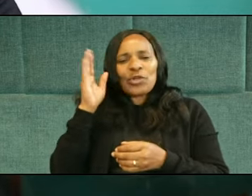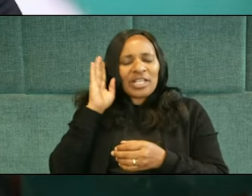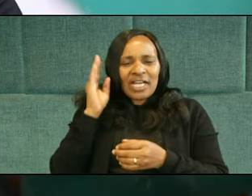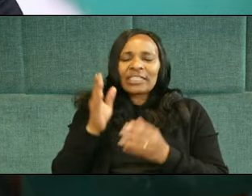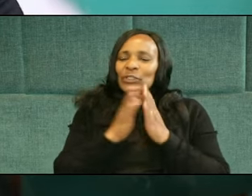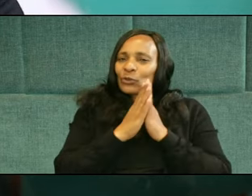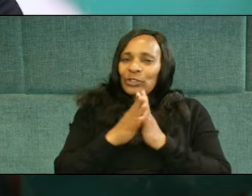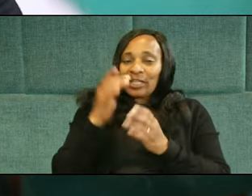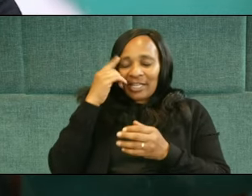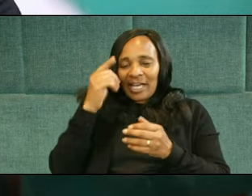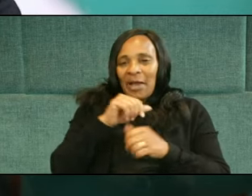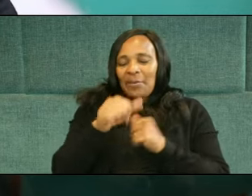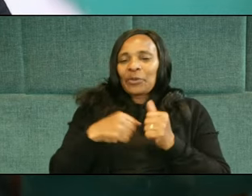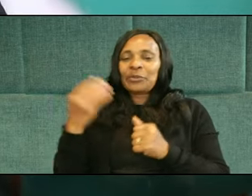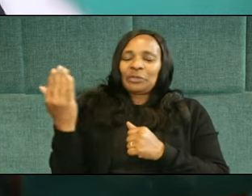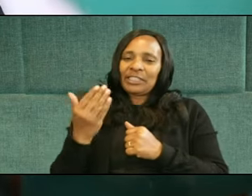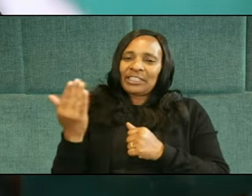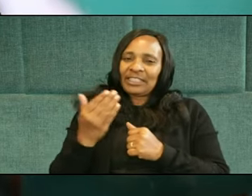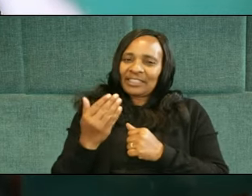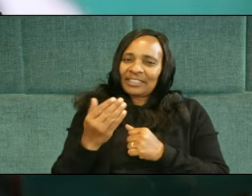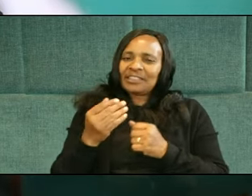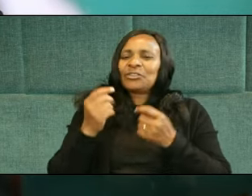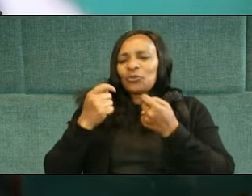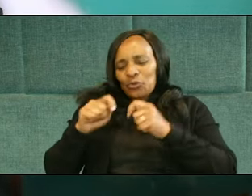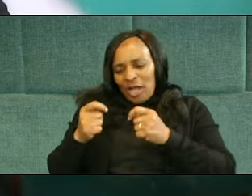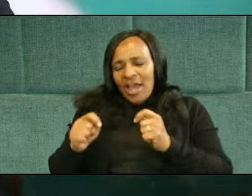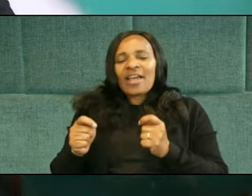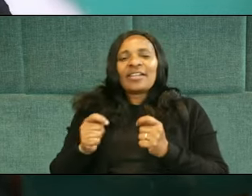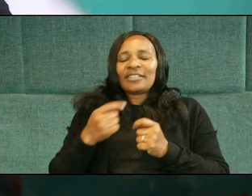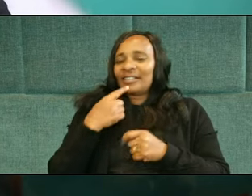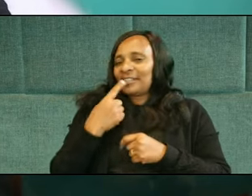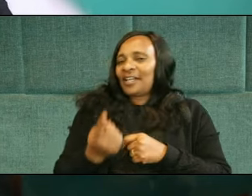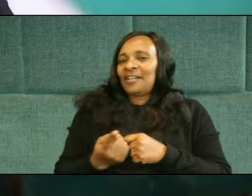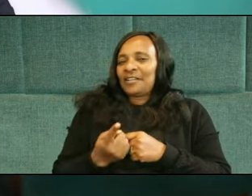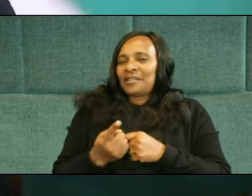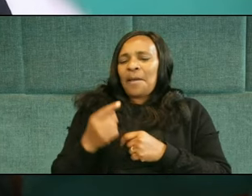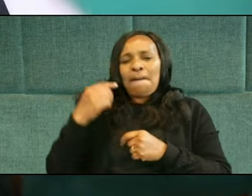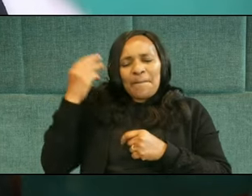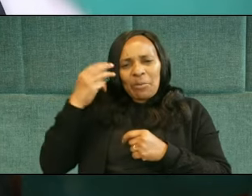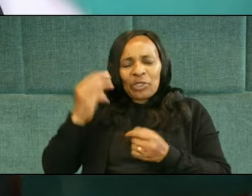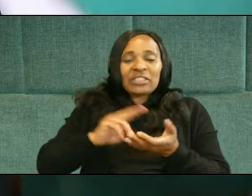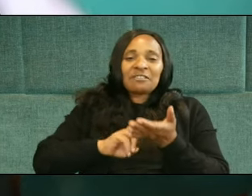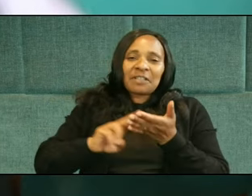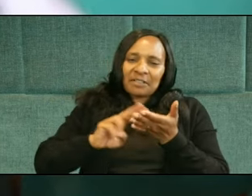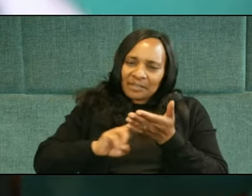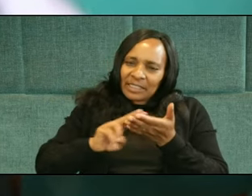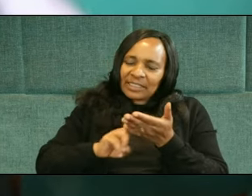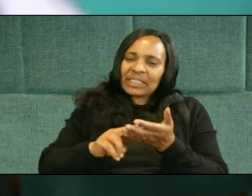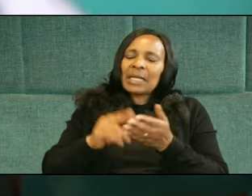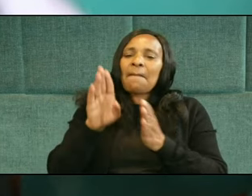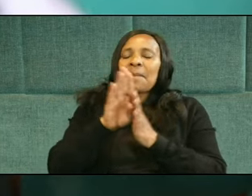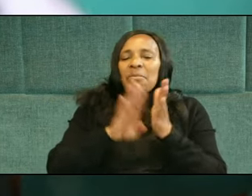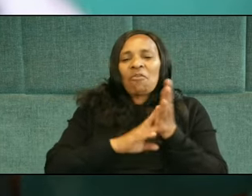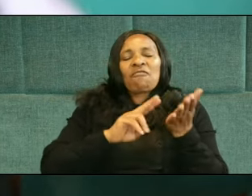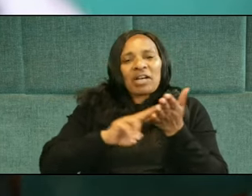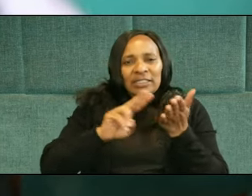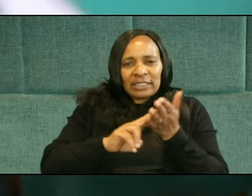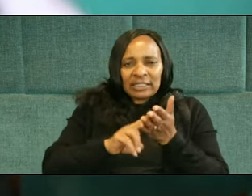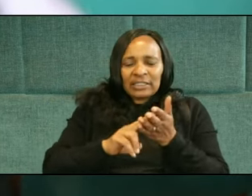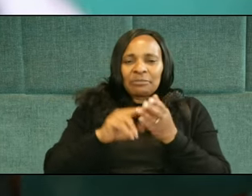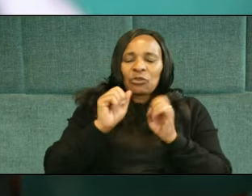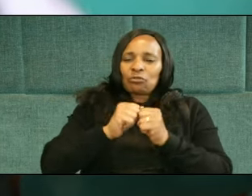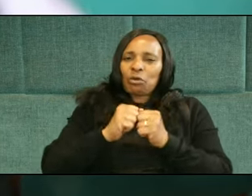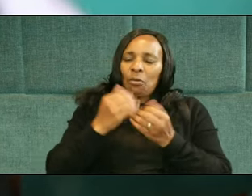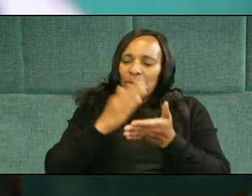also think about preaching. "Just try," he says. "Memorize Bible verses and prepare a sermon to win